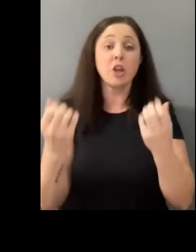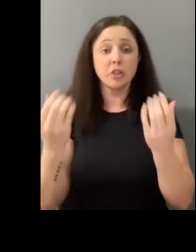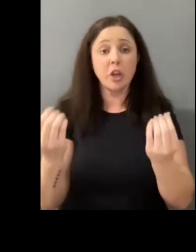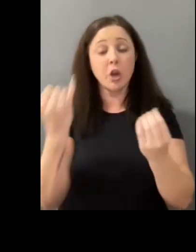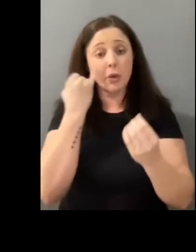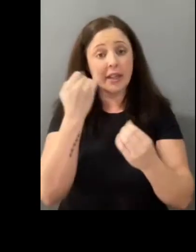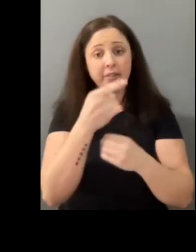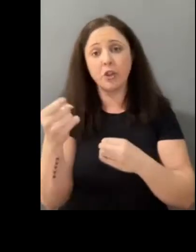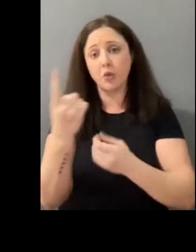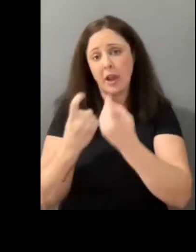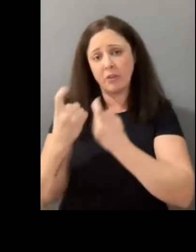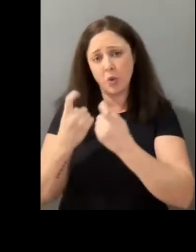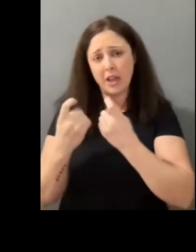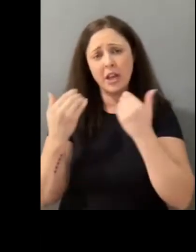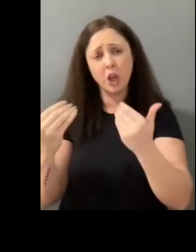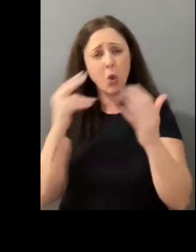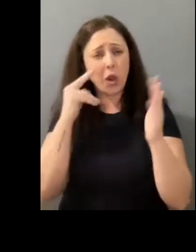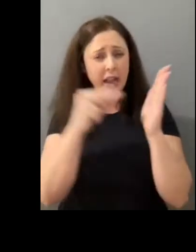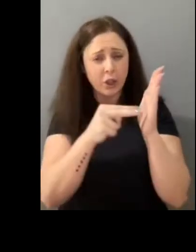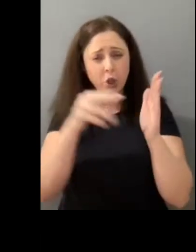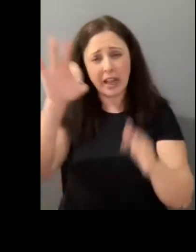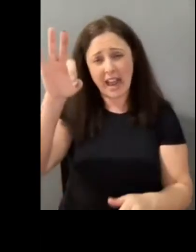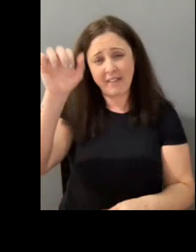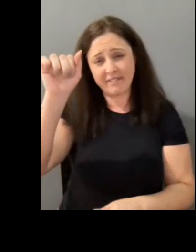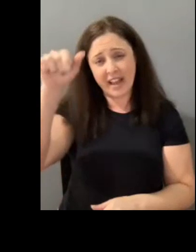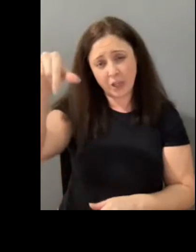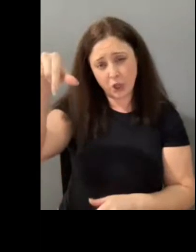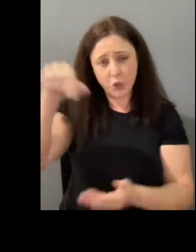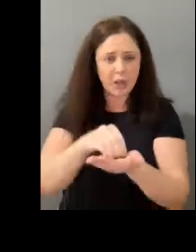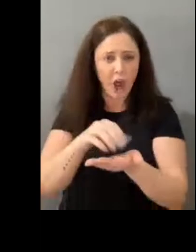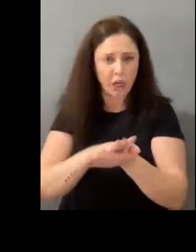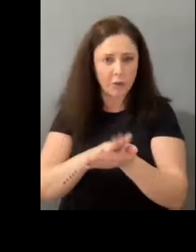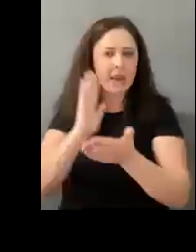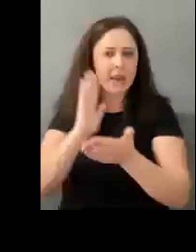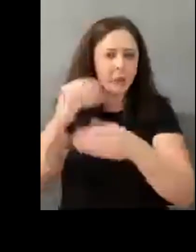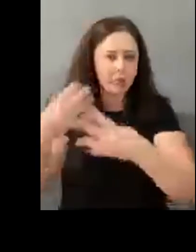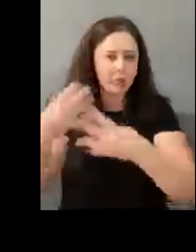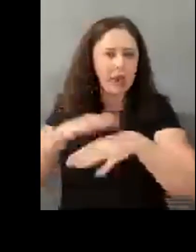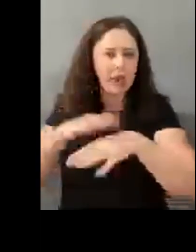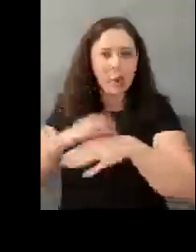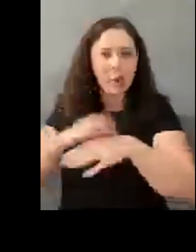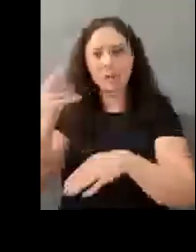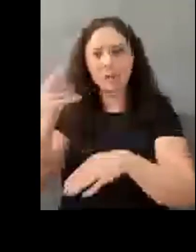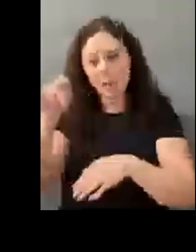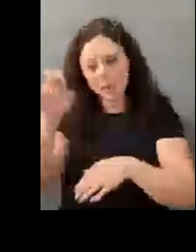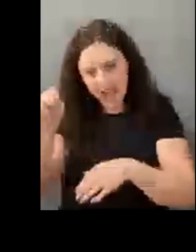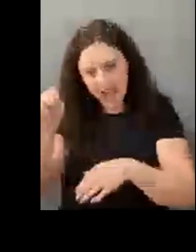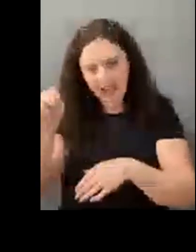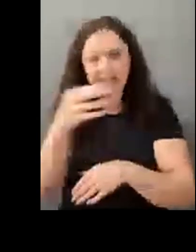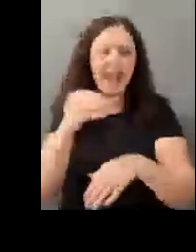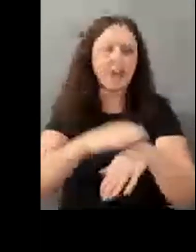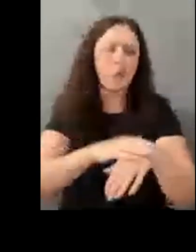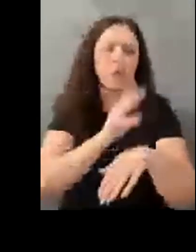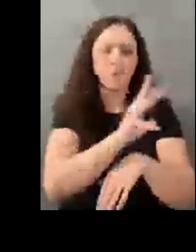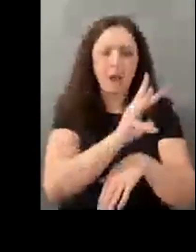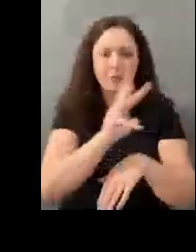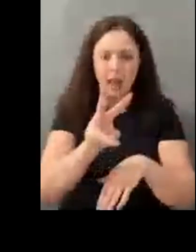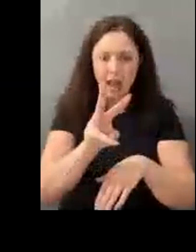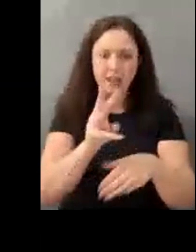have questions, refer to that frequently asked questions document that's going to be available through your champion and on the website. Talk